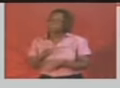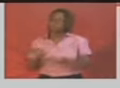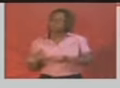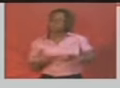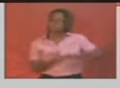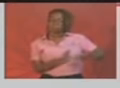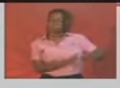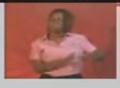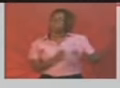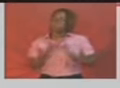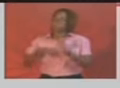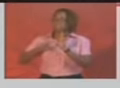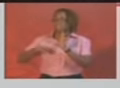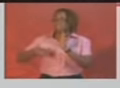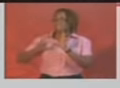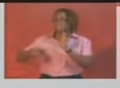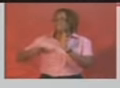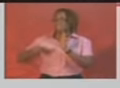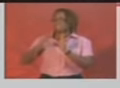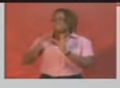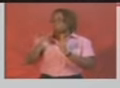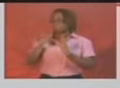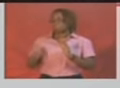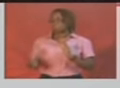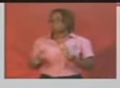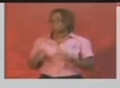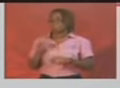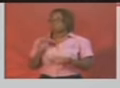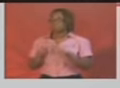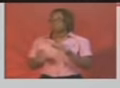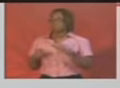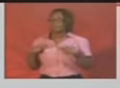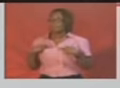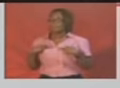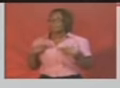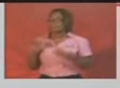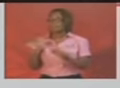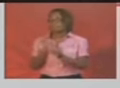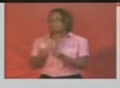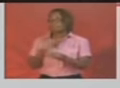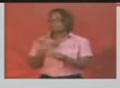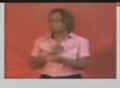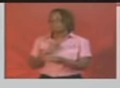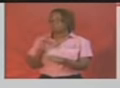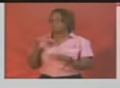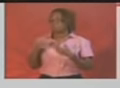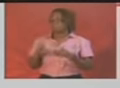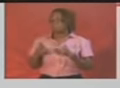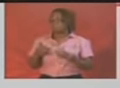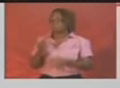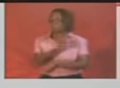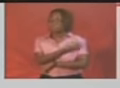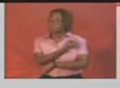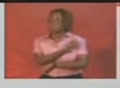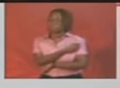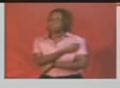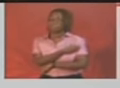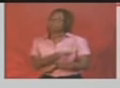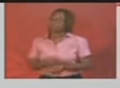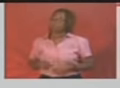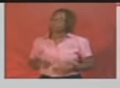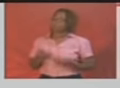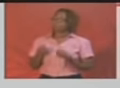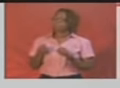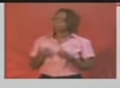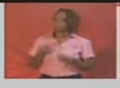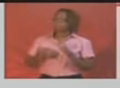the vaccine to come out and actually take it. Because we have 2 vulnerable groups there that at least at the outset can't have the vaccine.